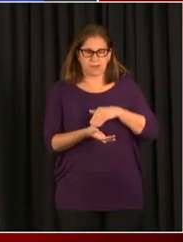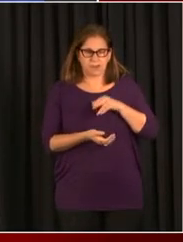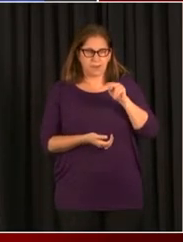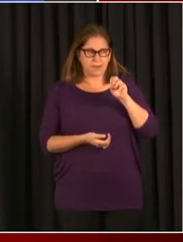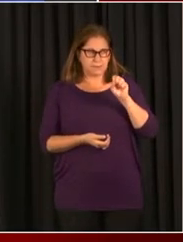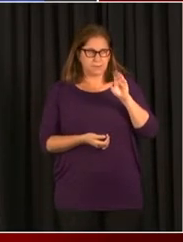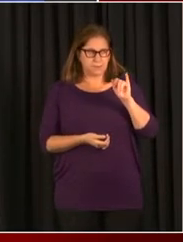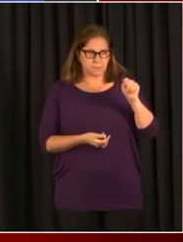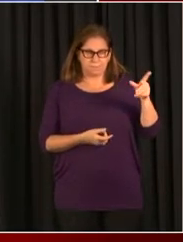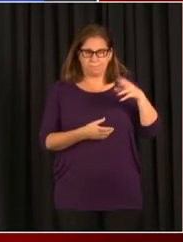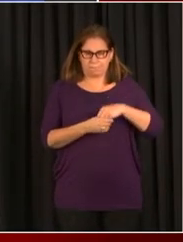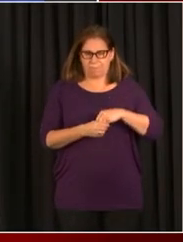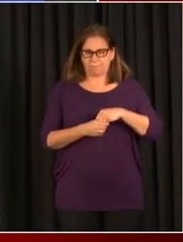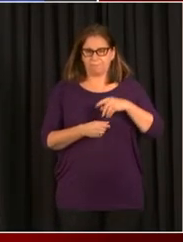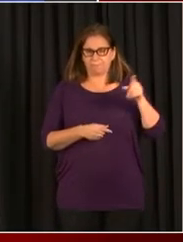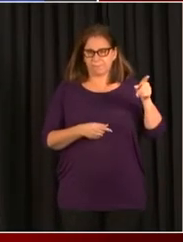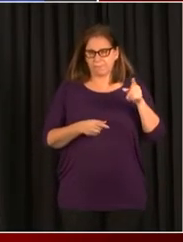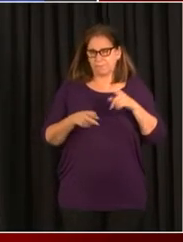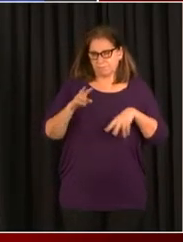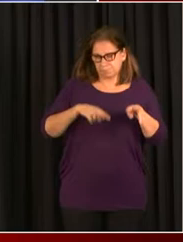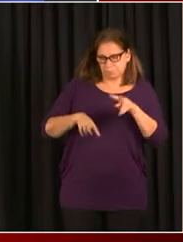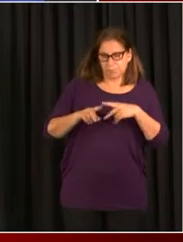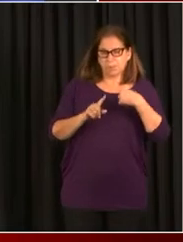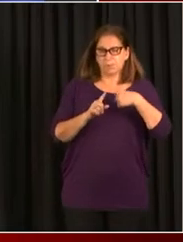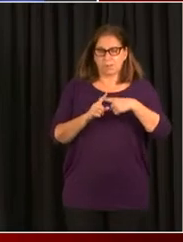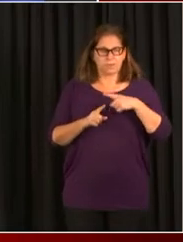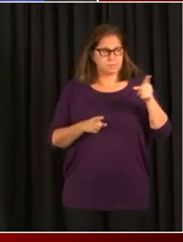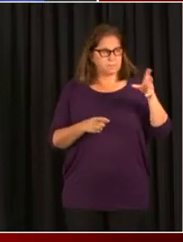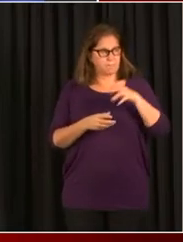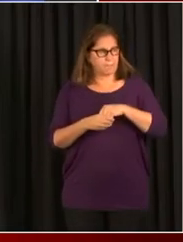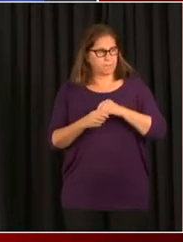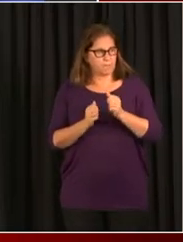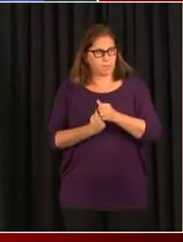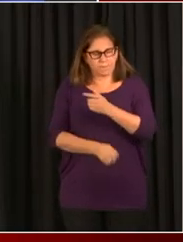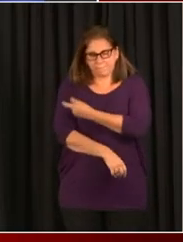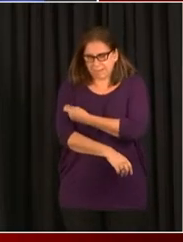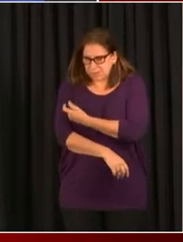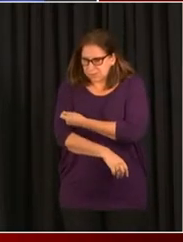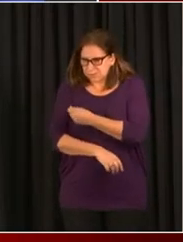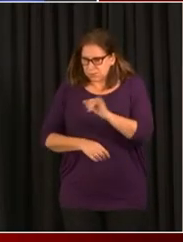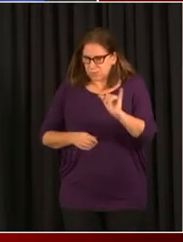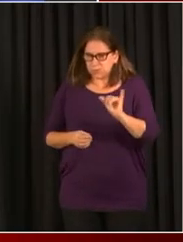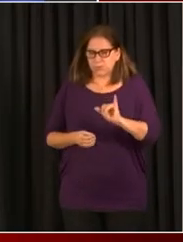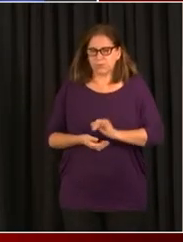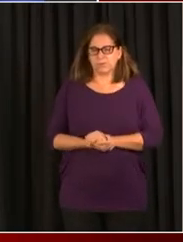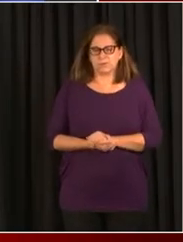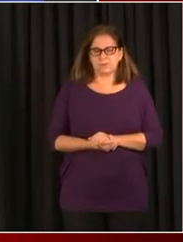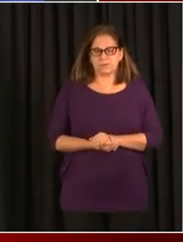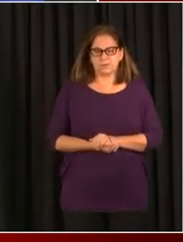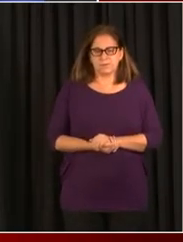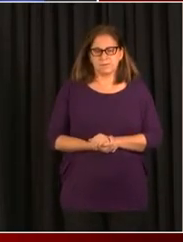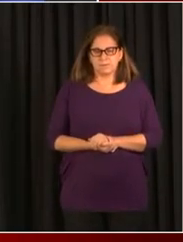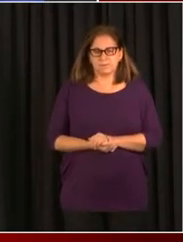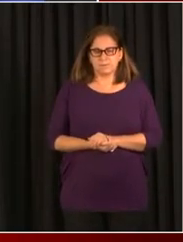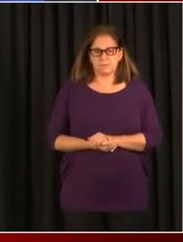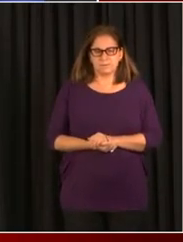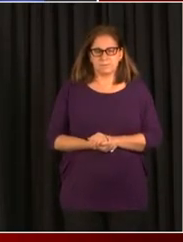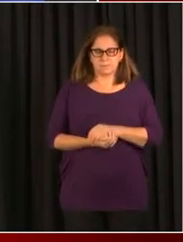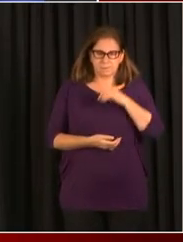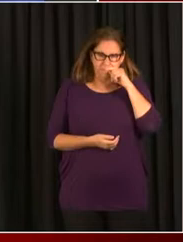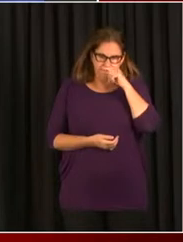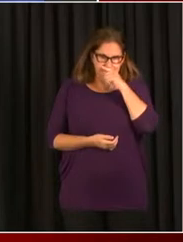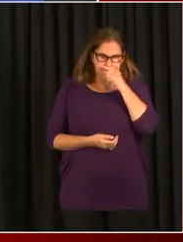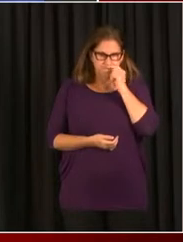vaccine, and there are a number of them. I'm just curious, does the district government have,